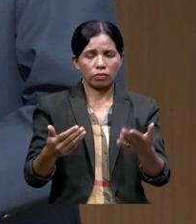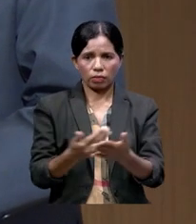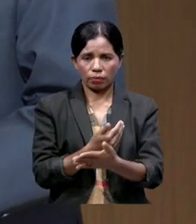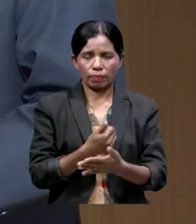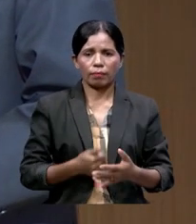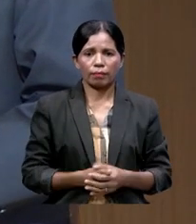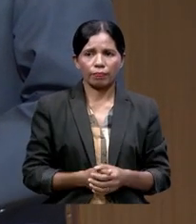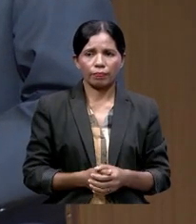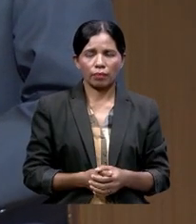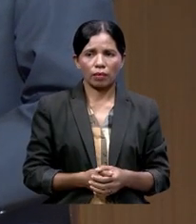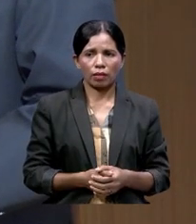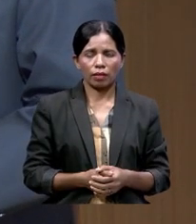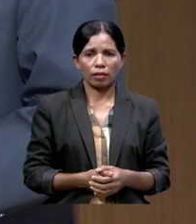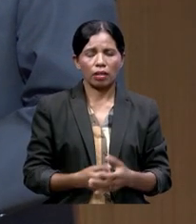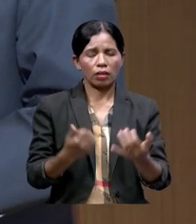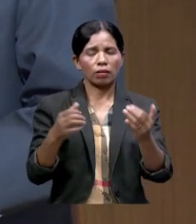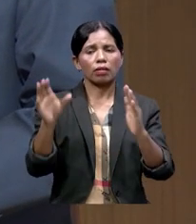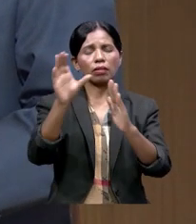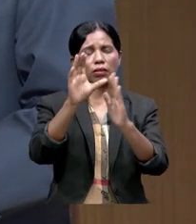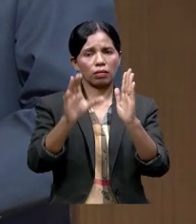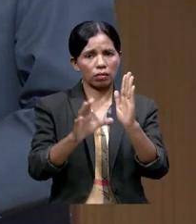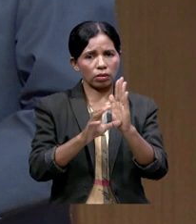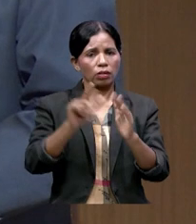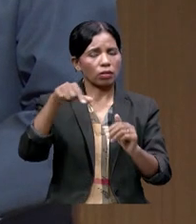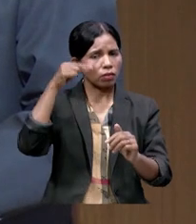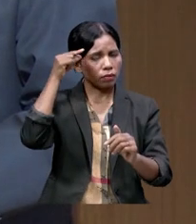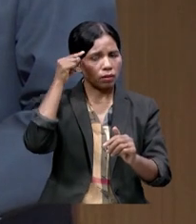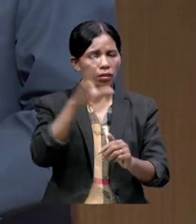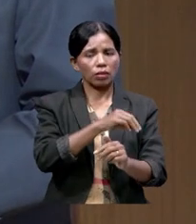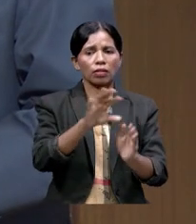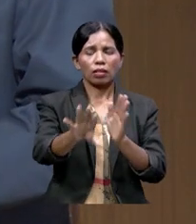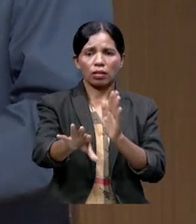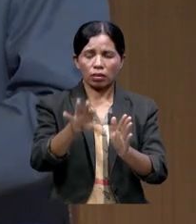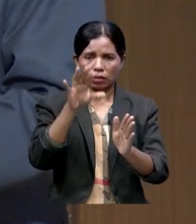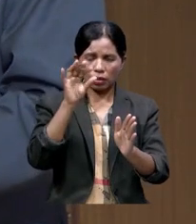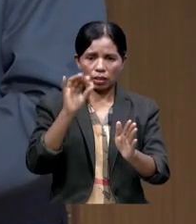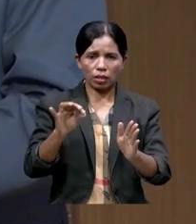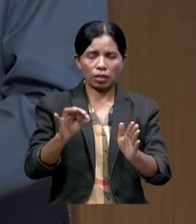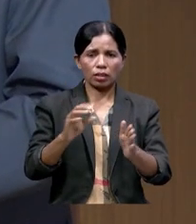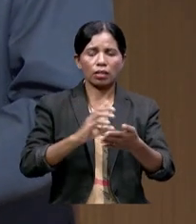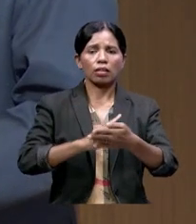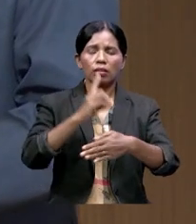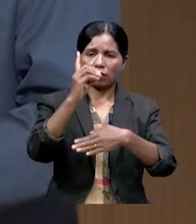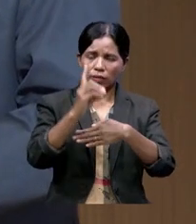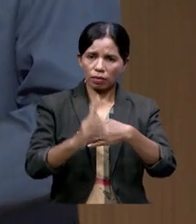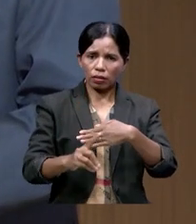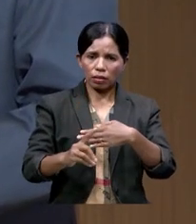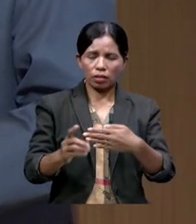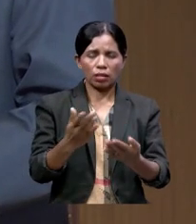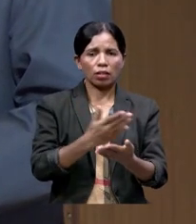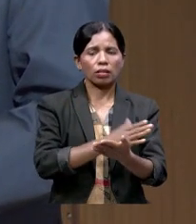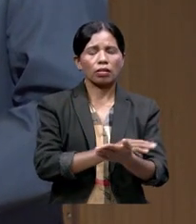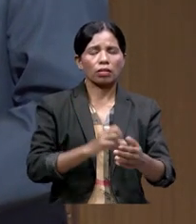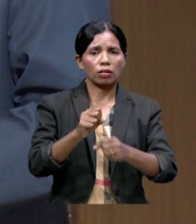The 9th constitutional government has identified human development and social capital